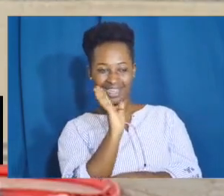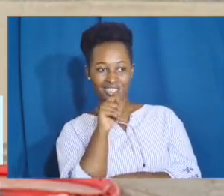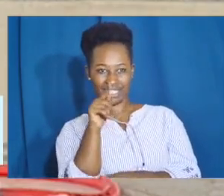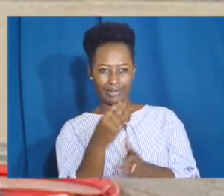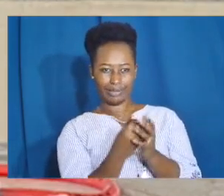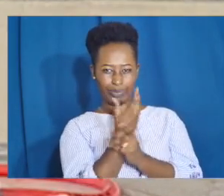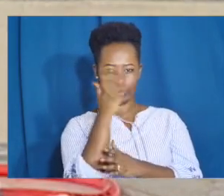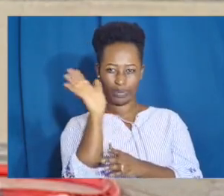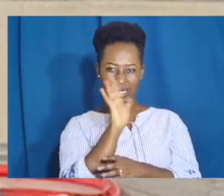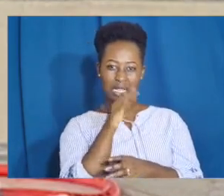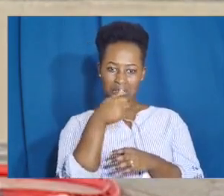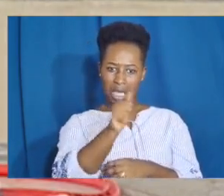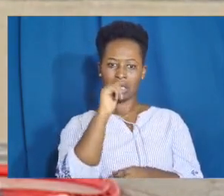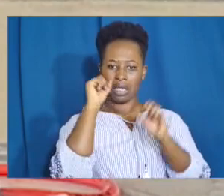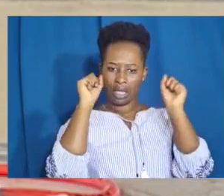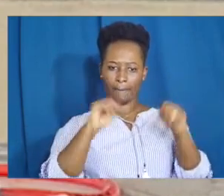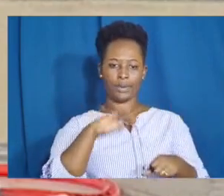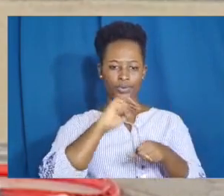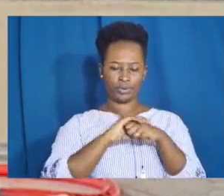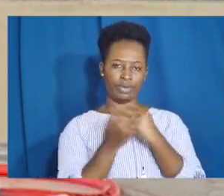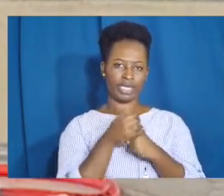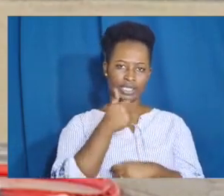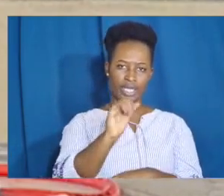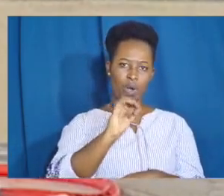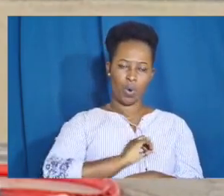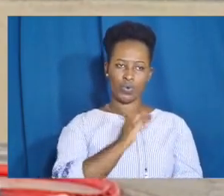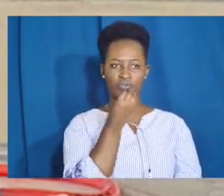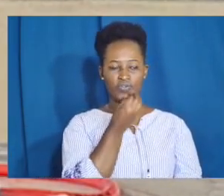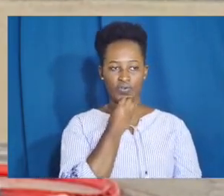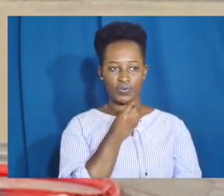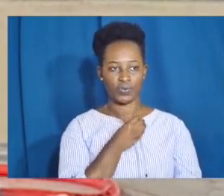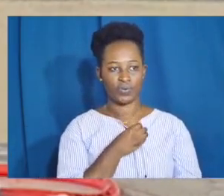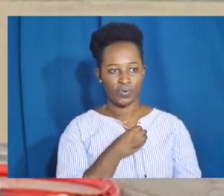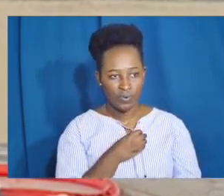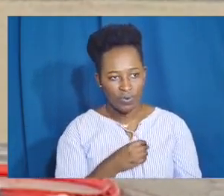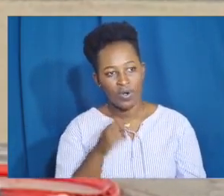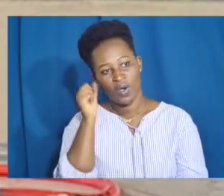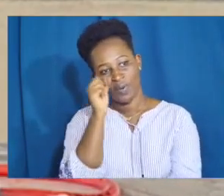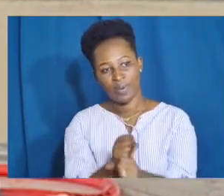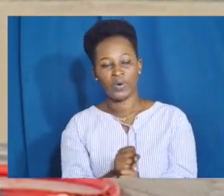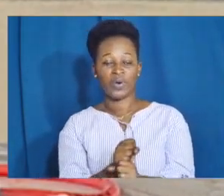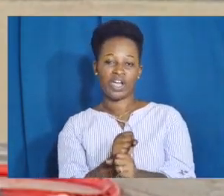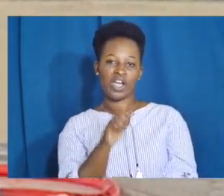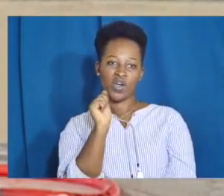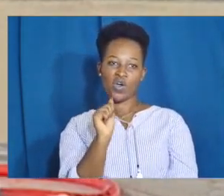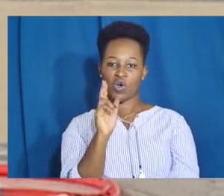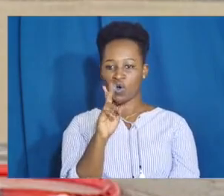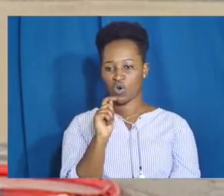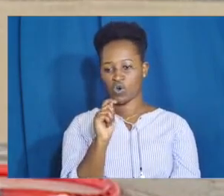to make their own food. That means are autotrophs. They do autotrophic